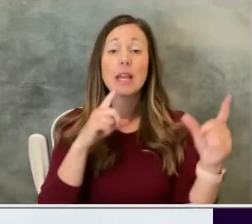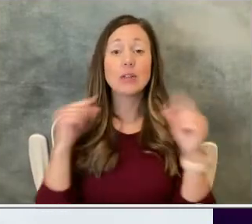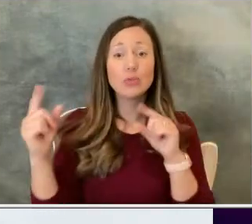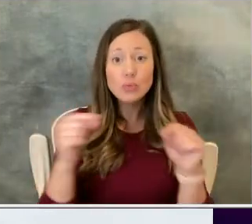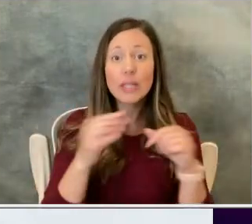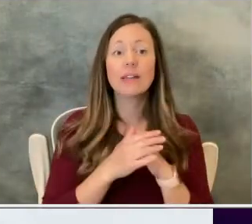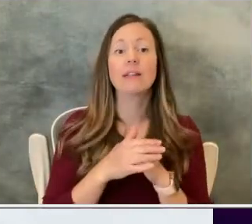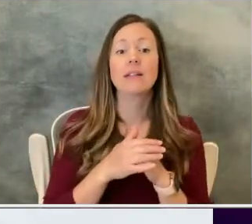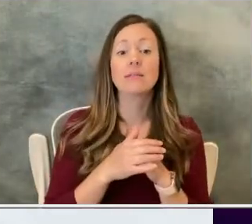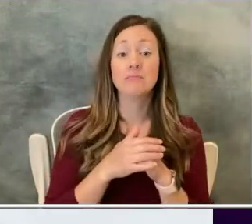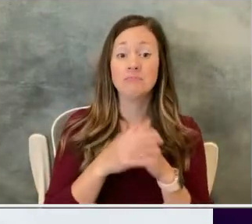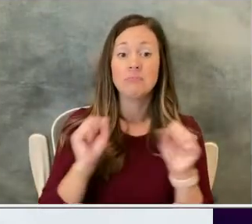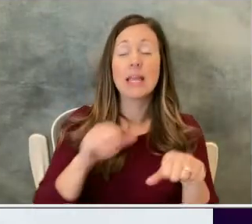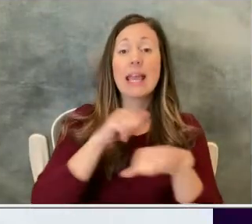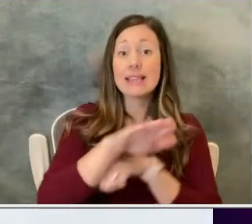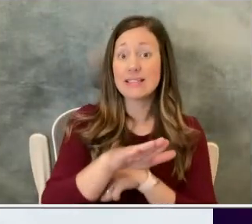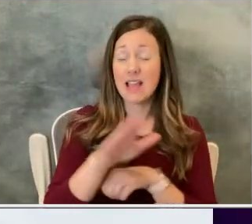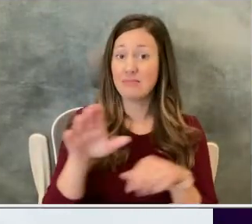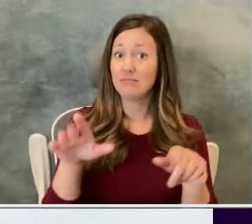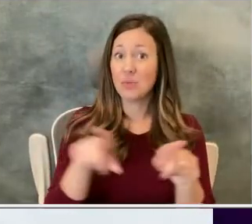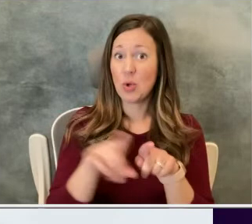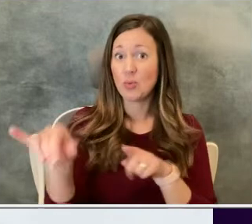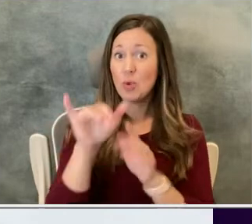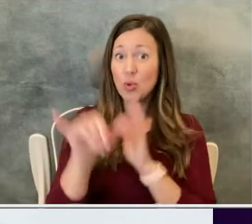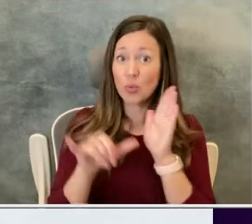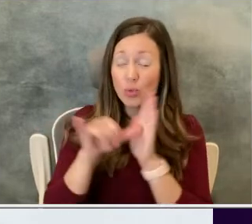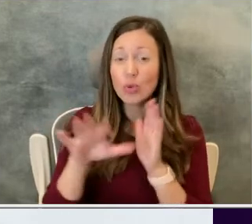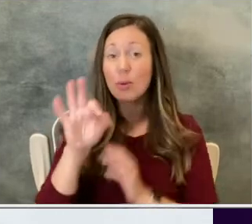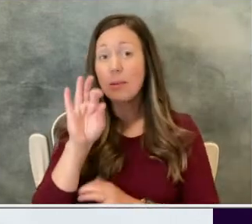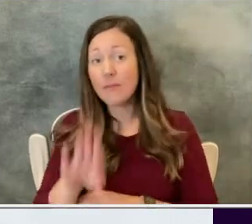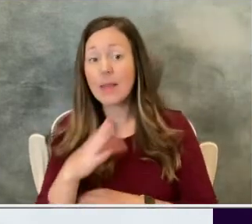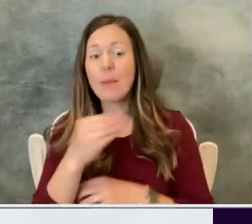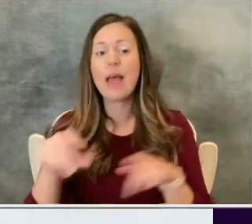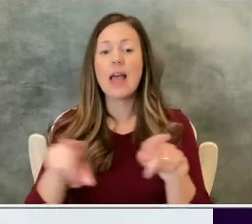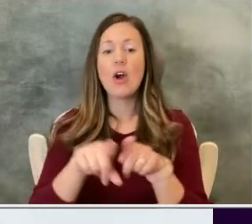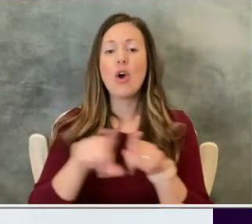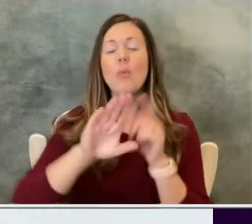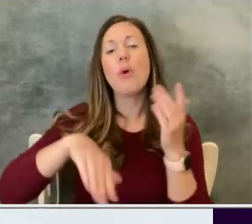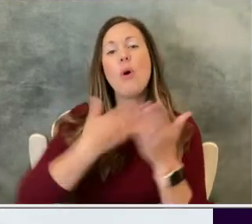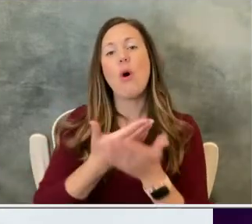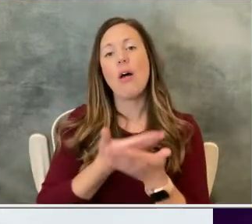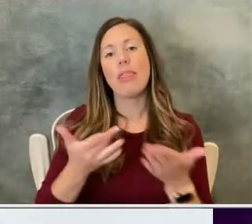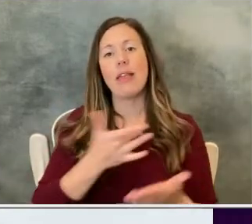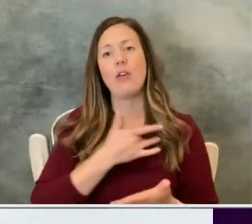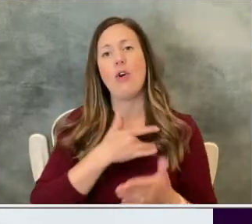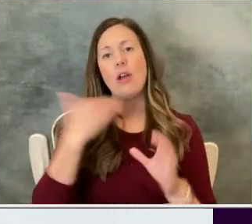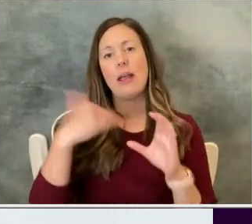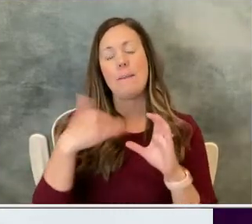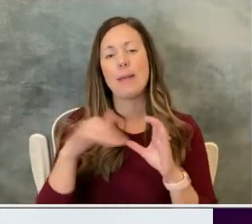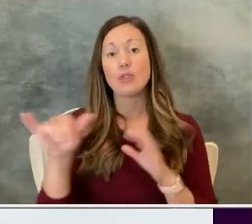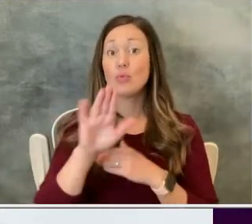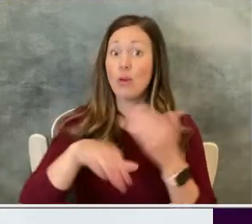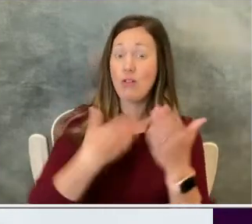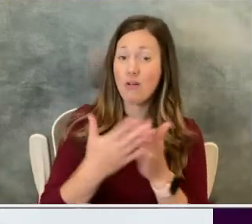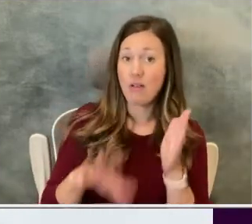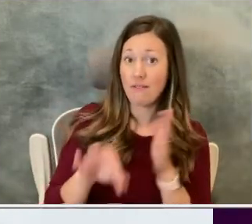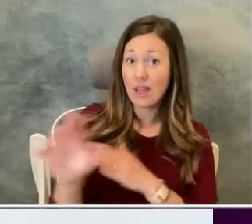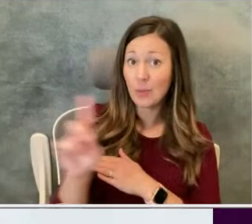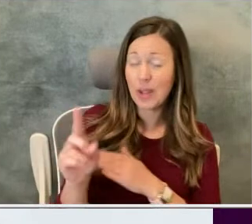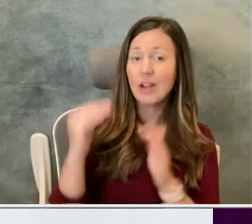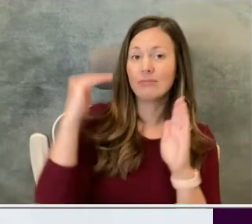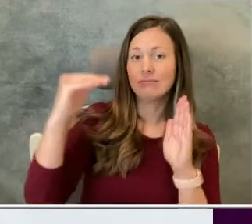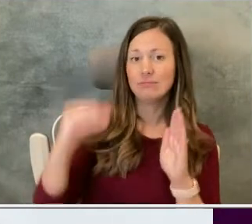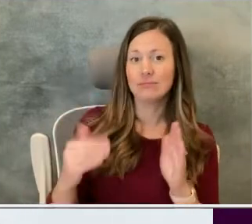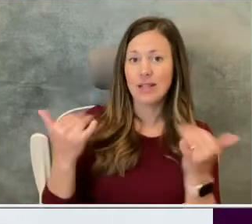questions to us in real time on YouTube, Facebook, and at the All Things Heart email. You can find all those links right there on your